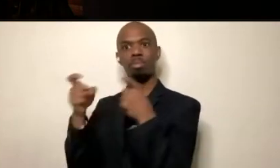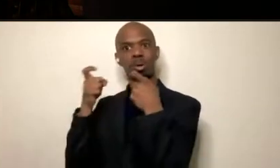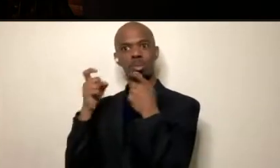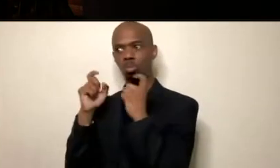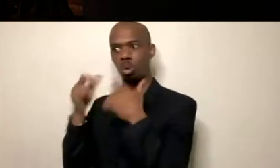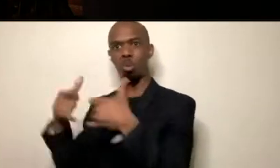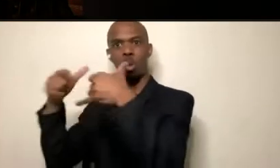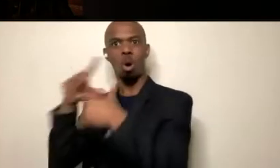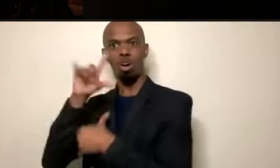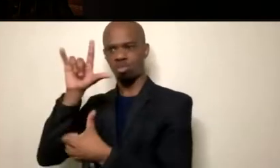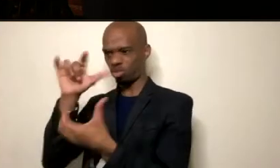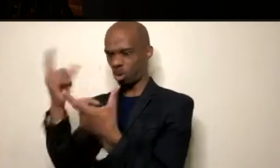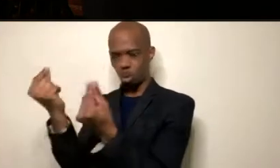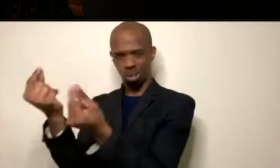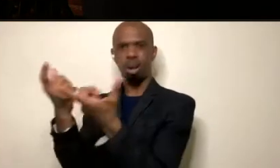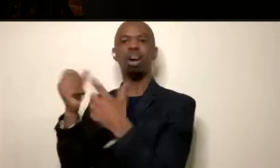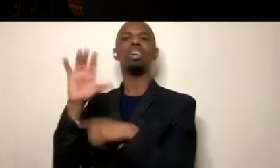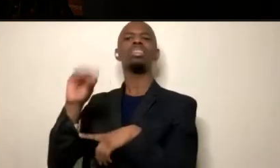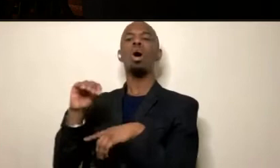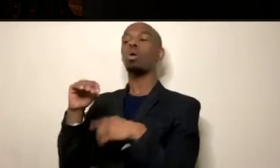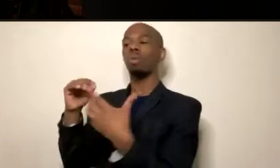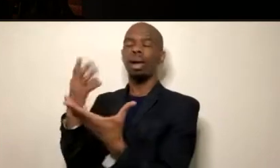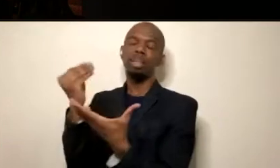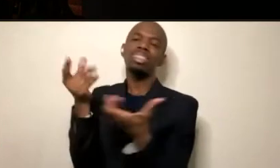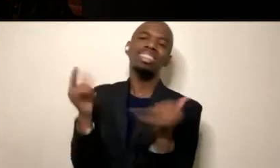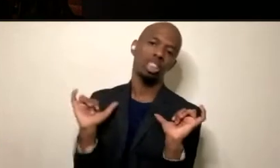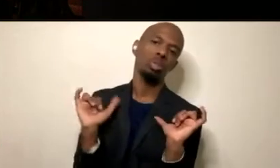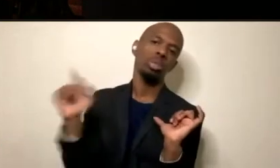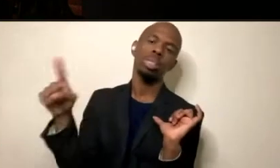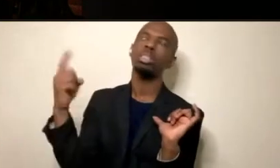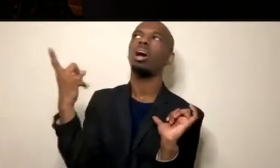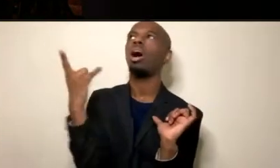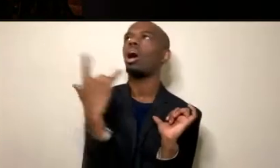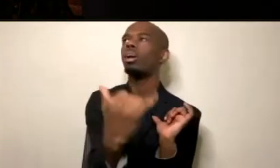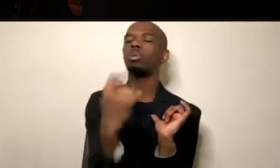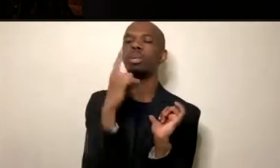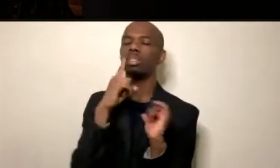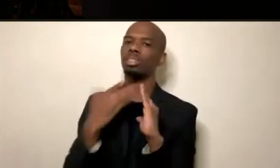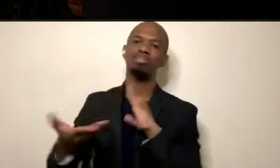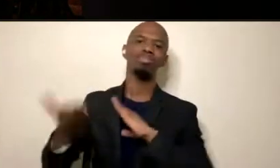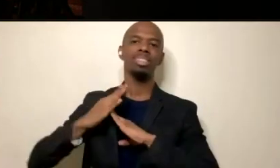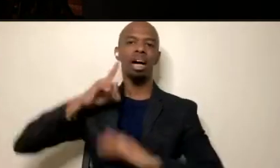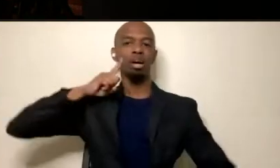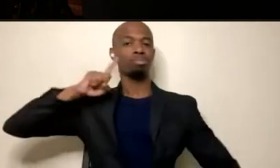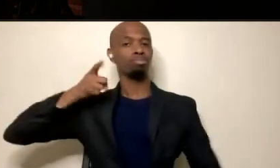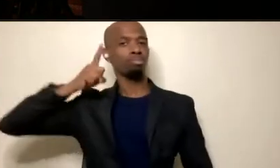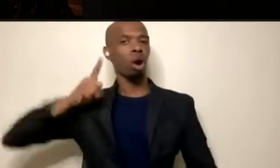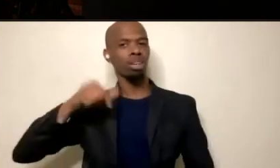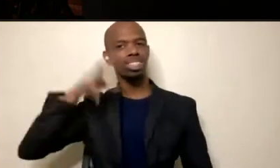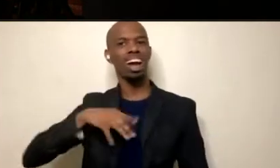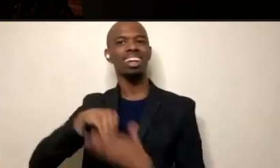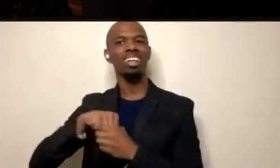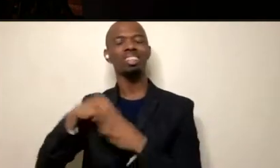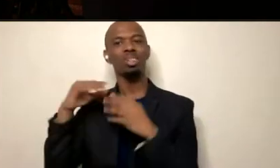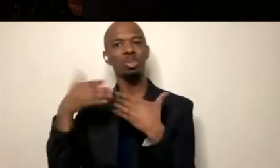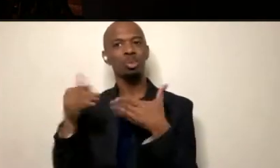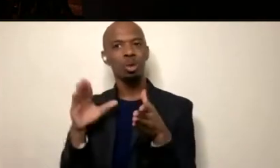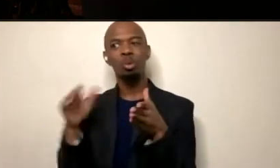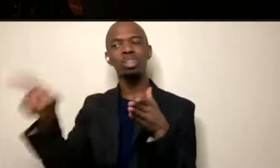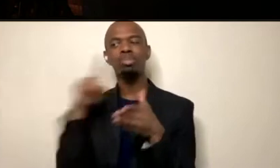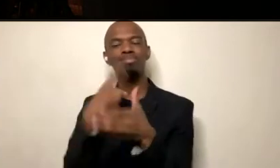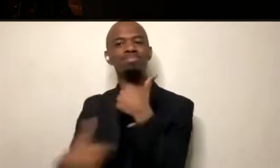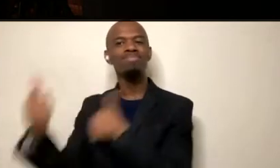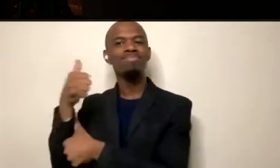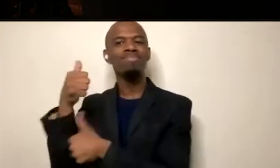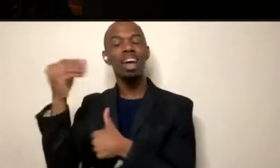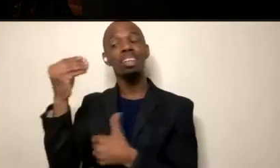still the smartest guy in the room. Always, the best looking guy in the room. It's like, Michelle,